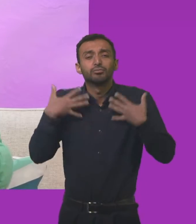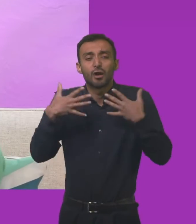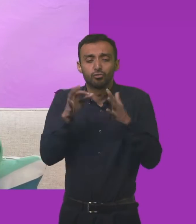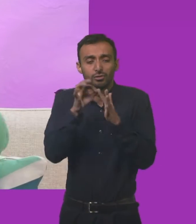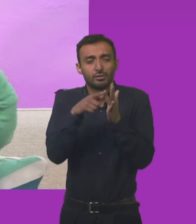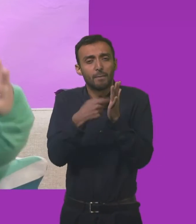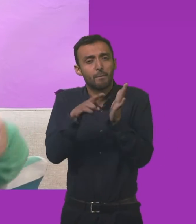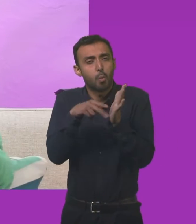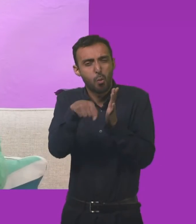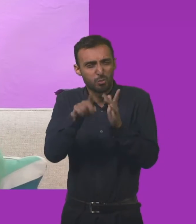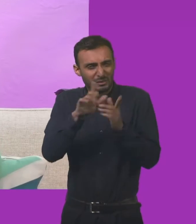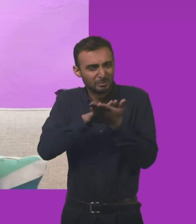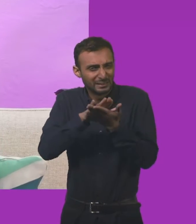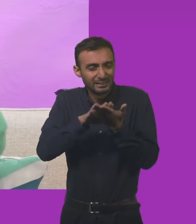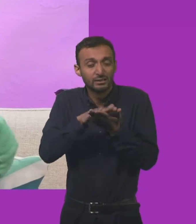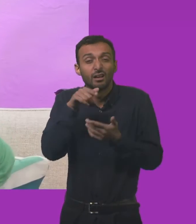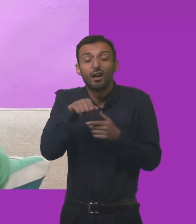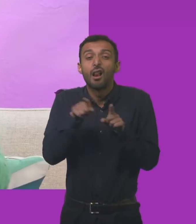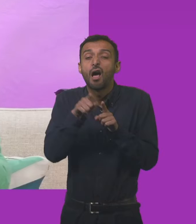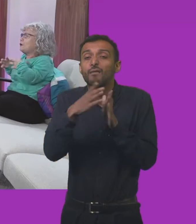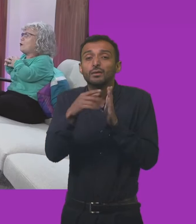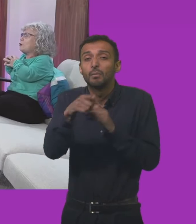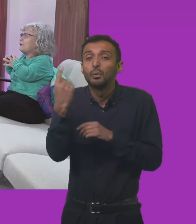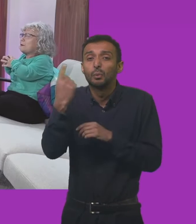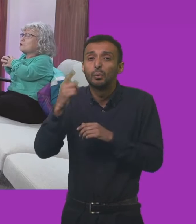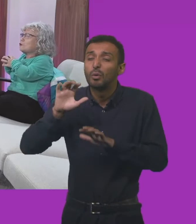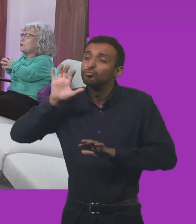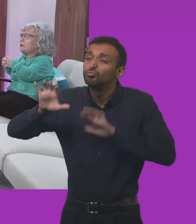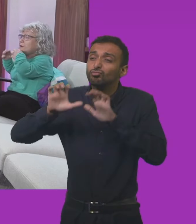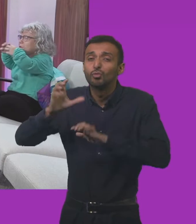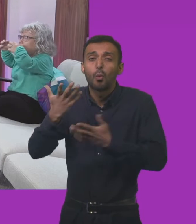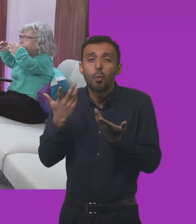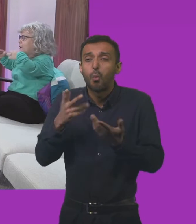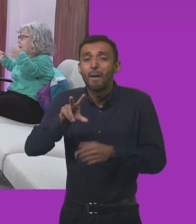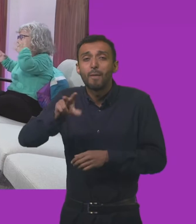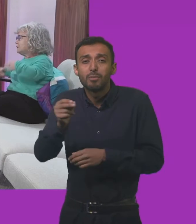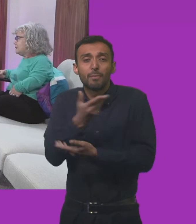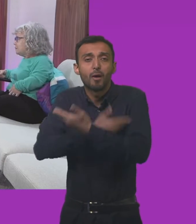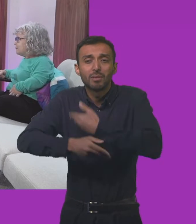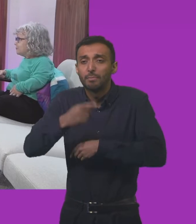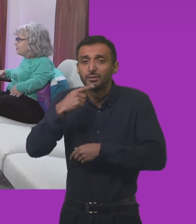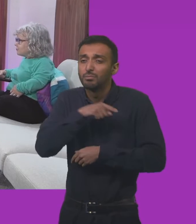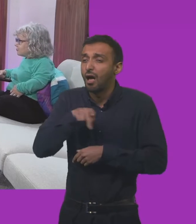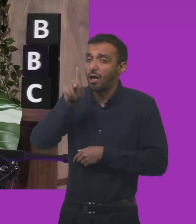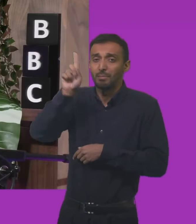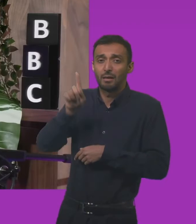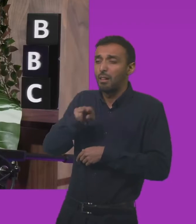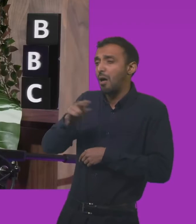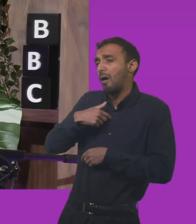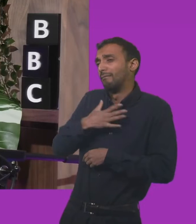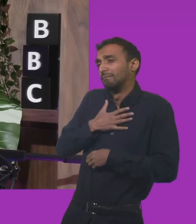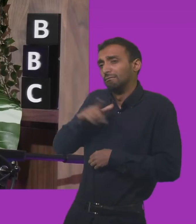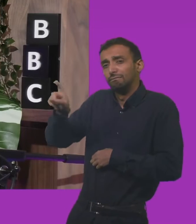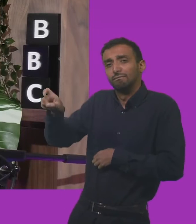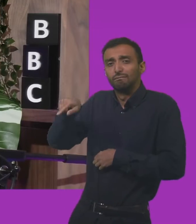that are climbing mountains and stuff like that, or the Paralympics, Oh, look at them, they're struggling. And So it's like people